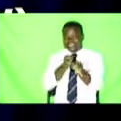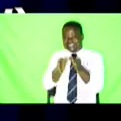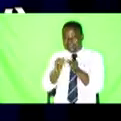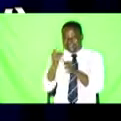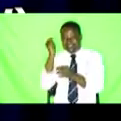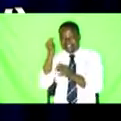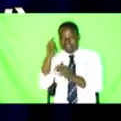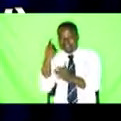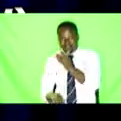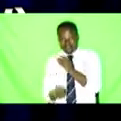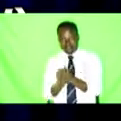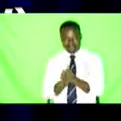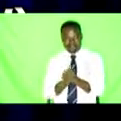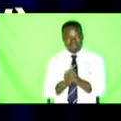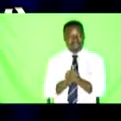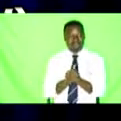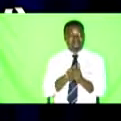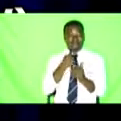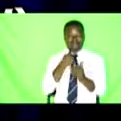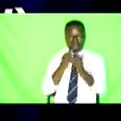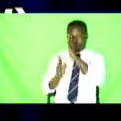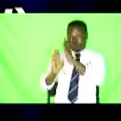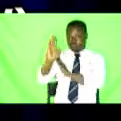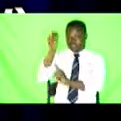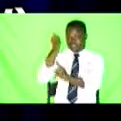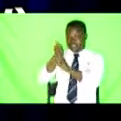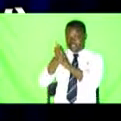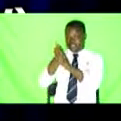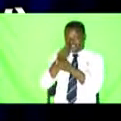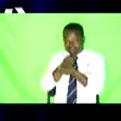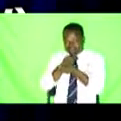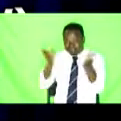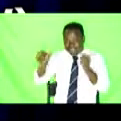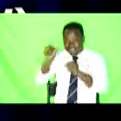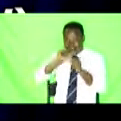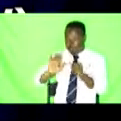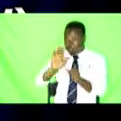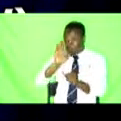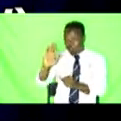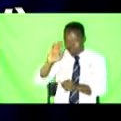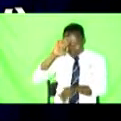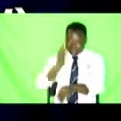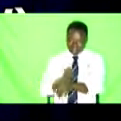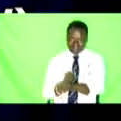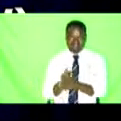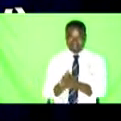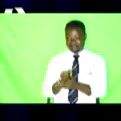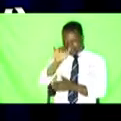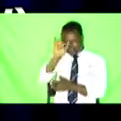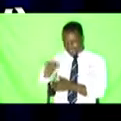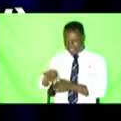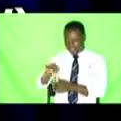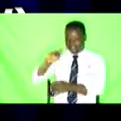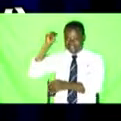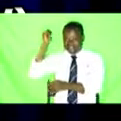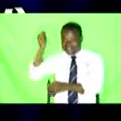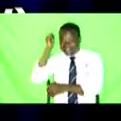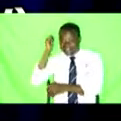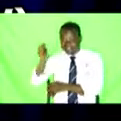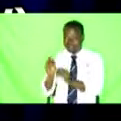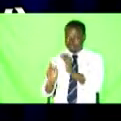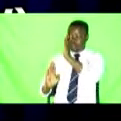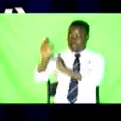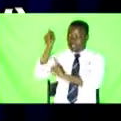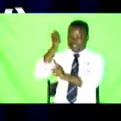testimony that actually God actually gave about his son. And this is the testimony. God